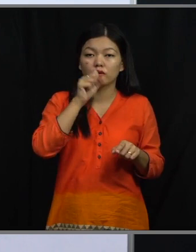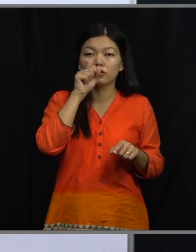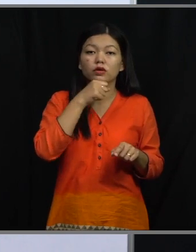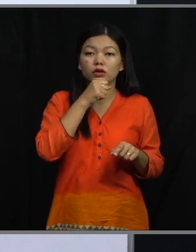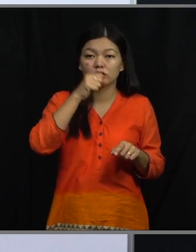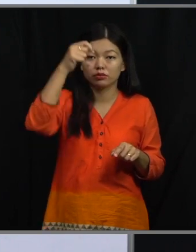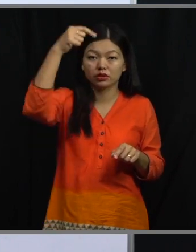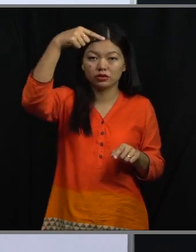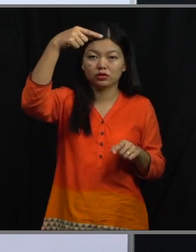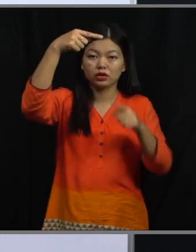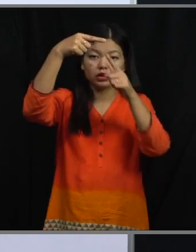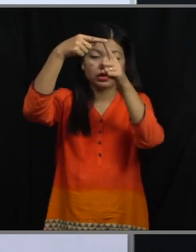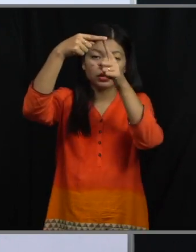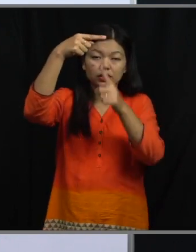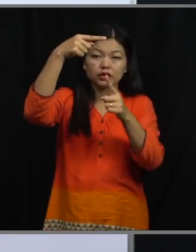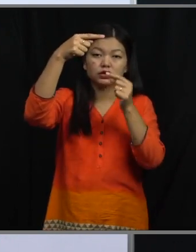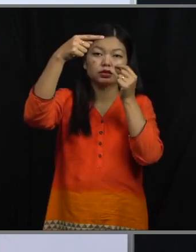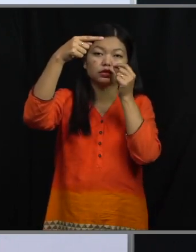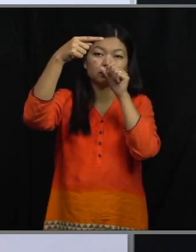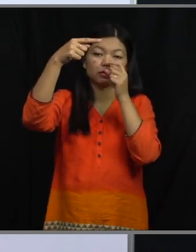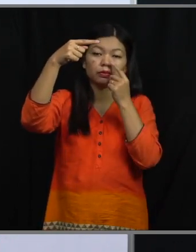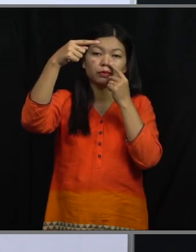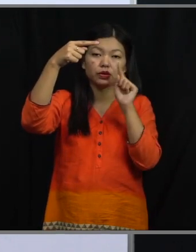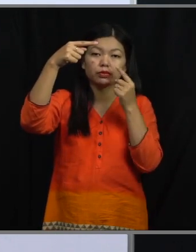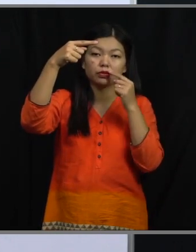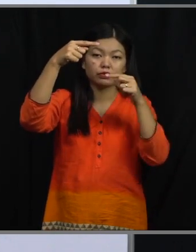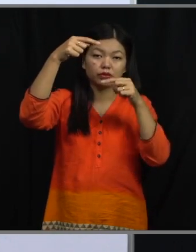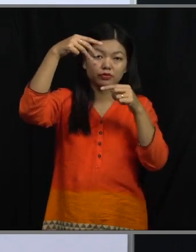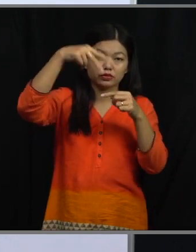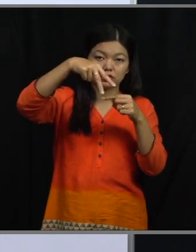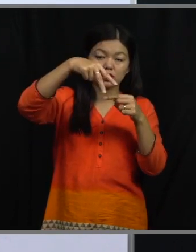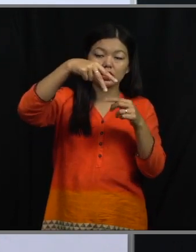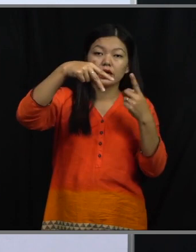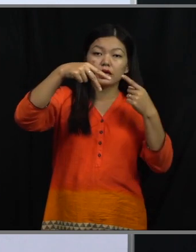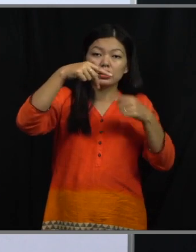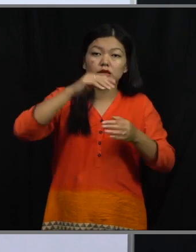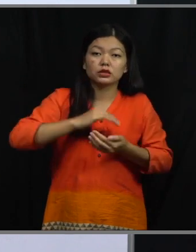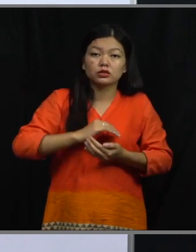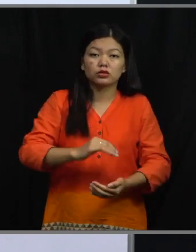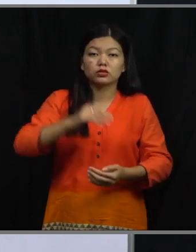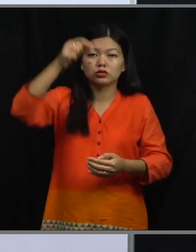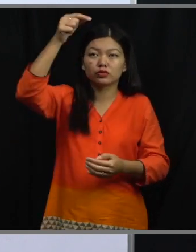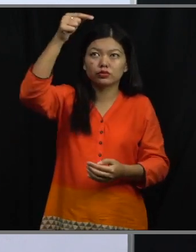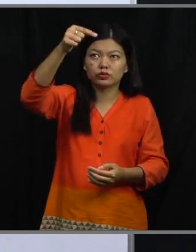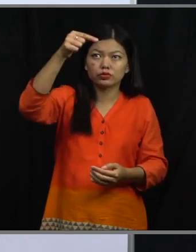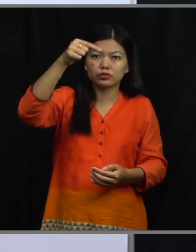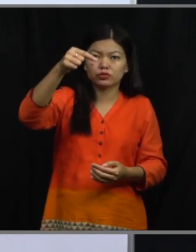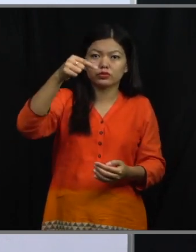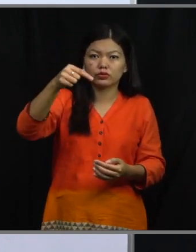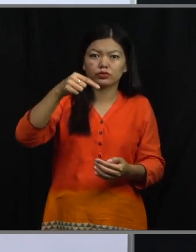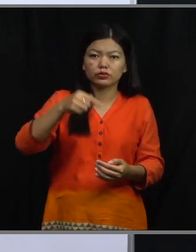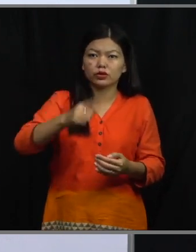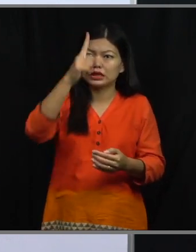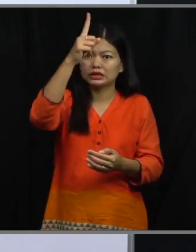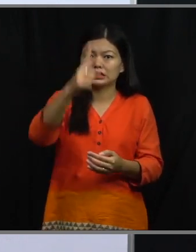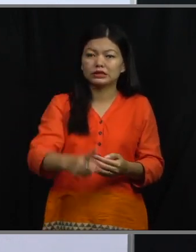okay. We have either matrilineal or patrilineal. Matrilineal is the descent which has been, which is a